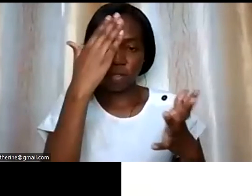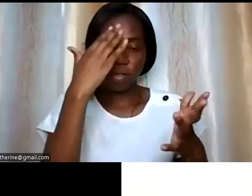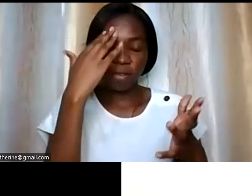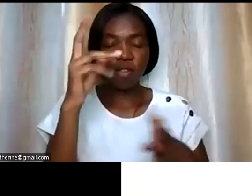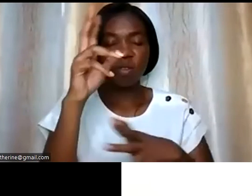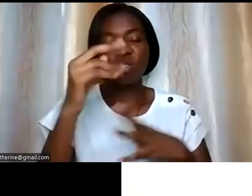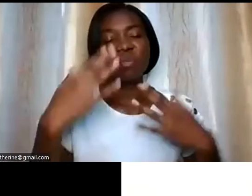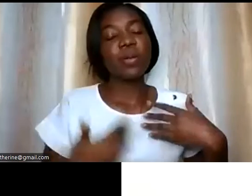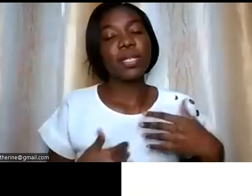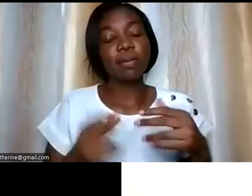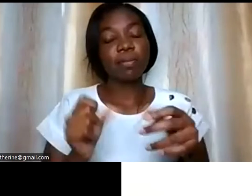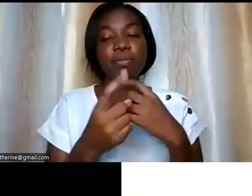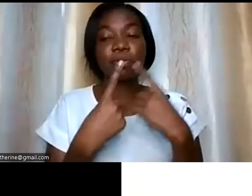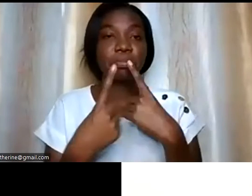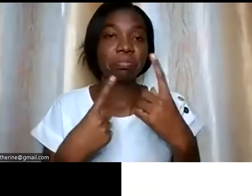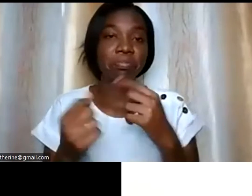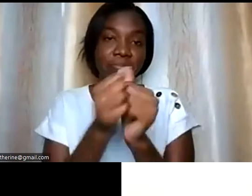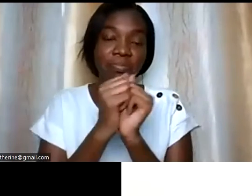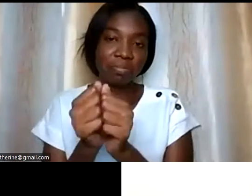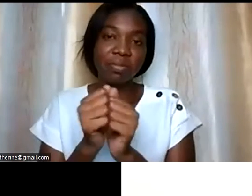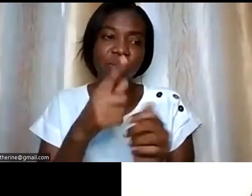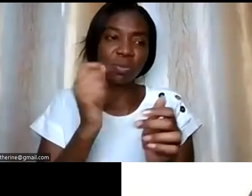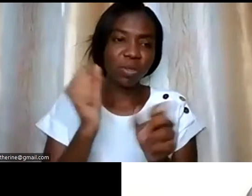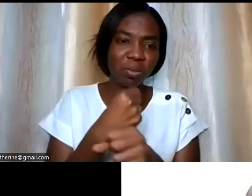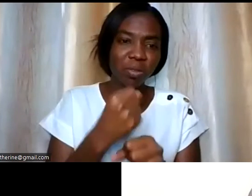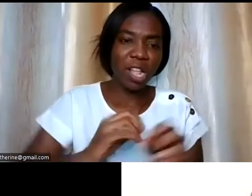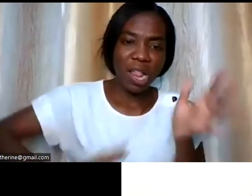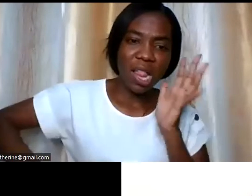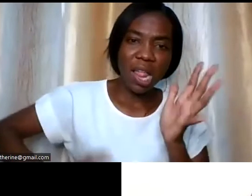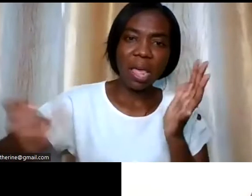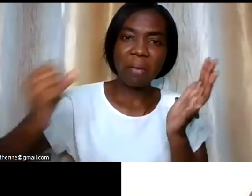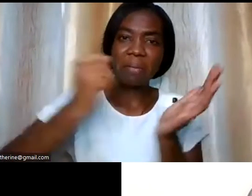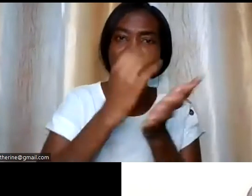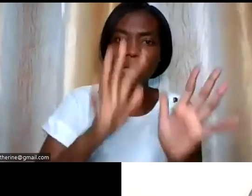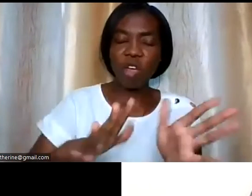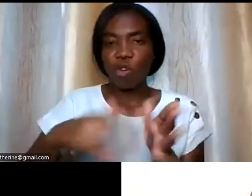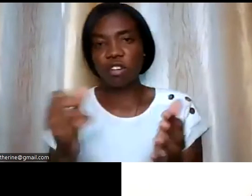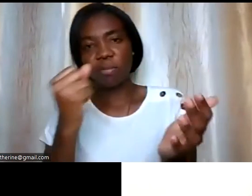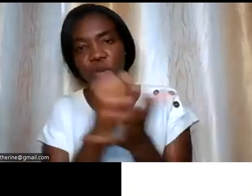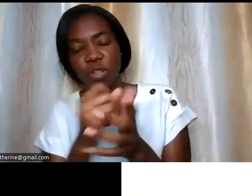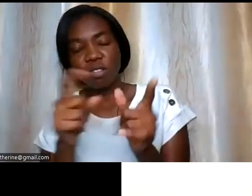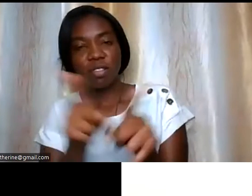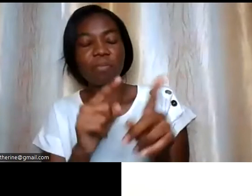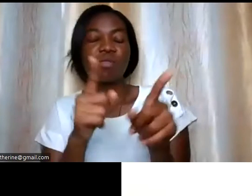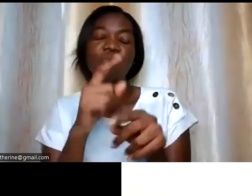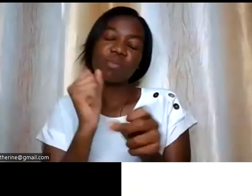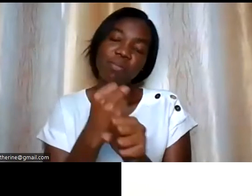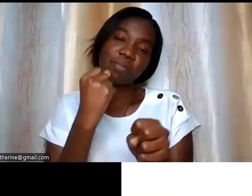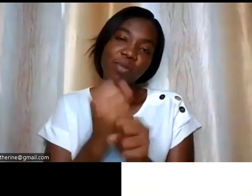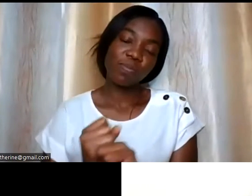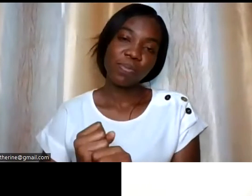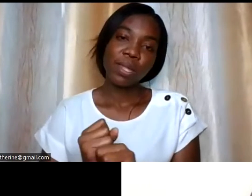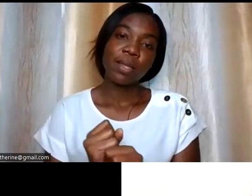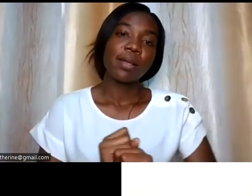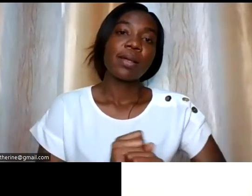talk to, because you can't run to your employees, you can't run to your employer, but you have to be in between at all times. So